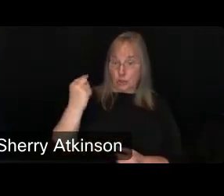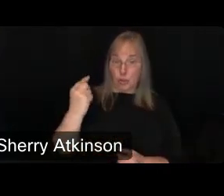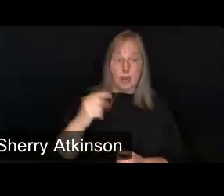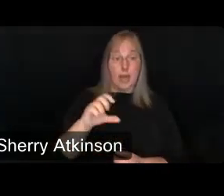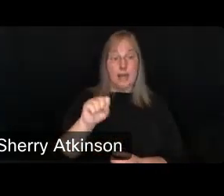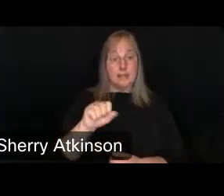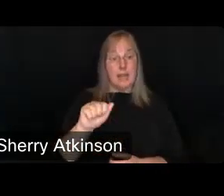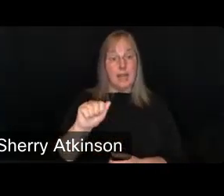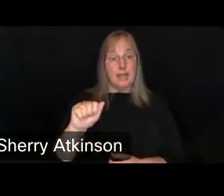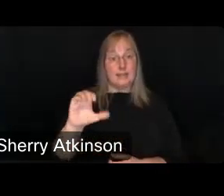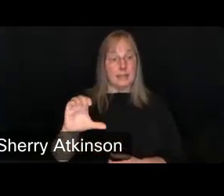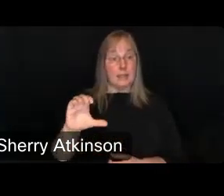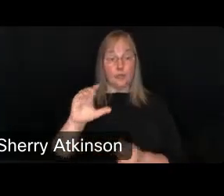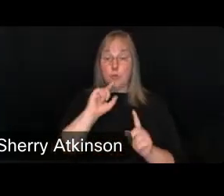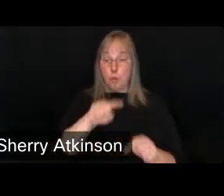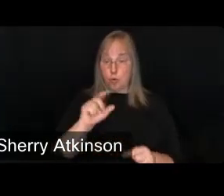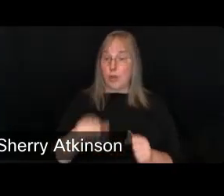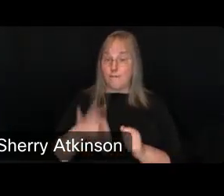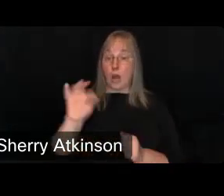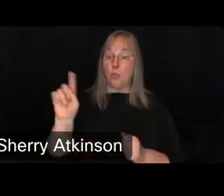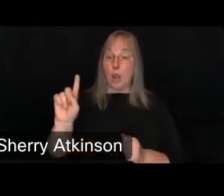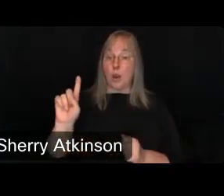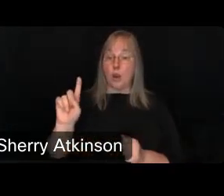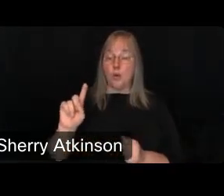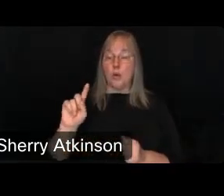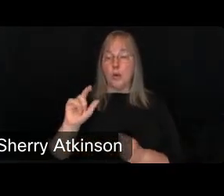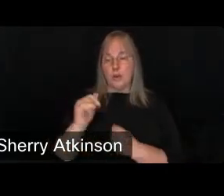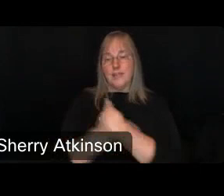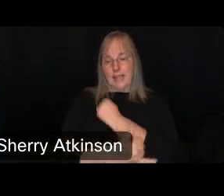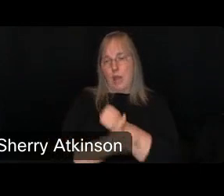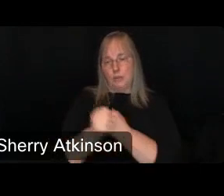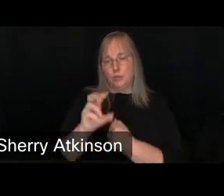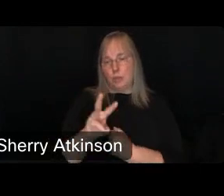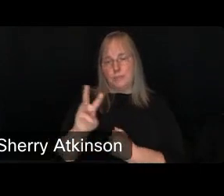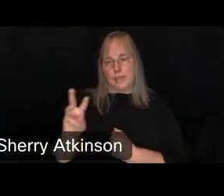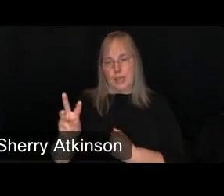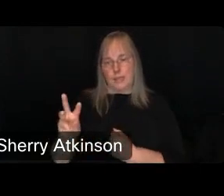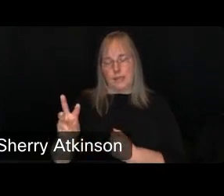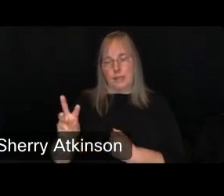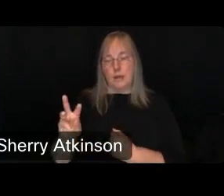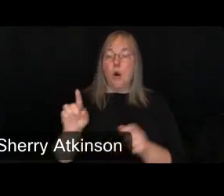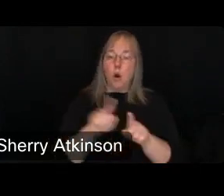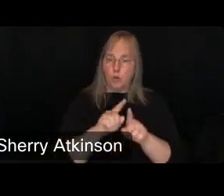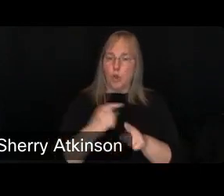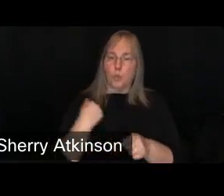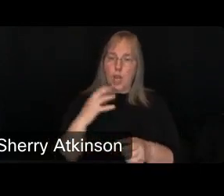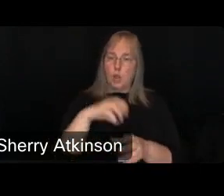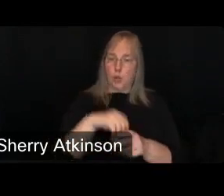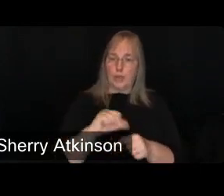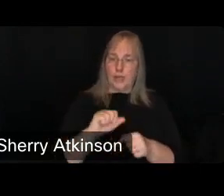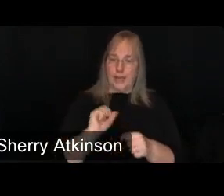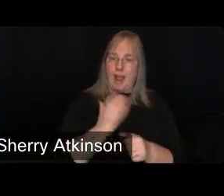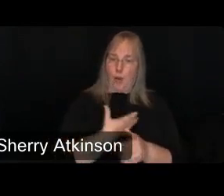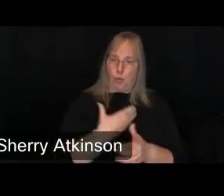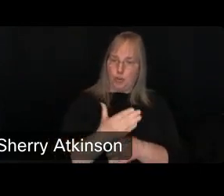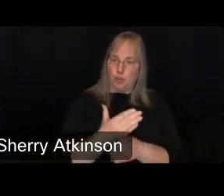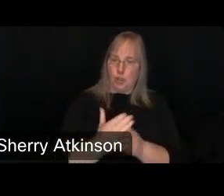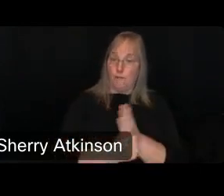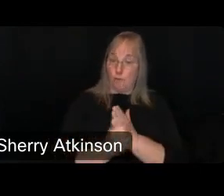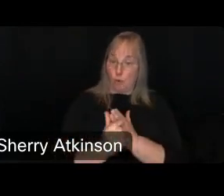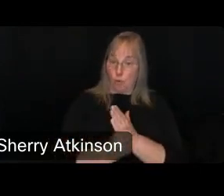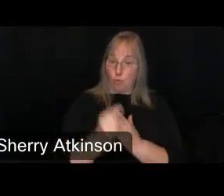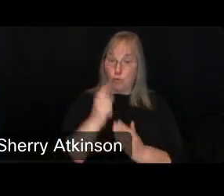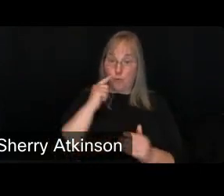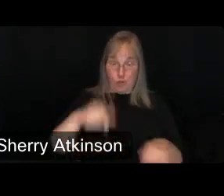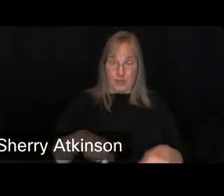you can find it in the county's website, but also we included in the share folder for this committee.